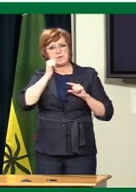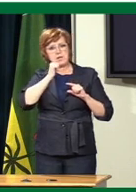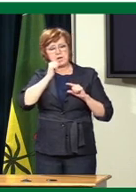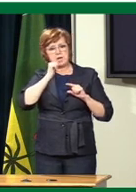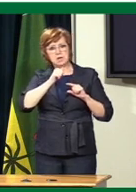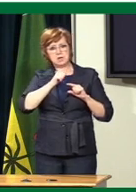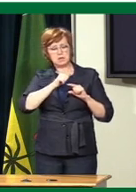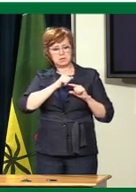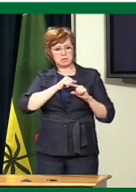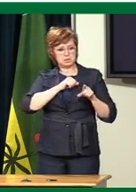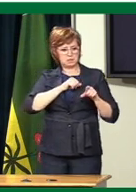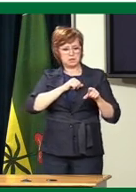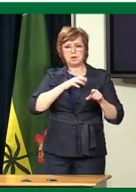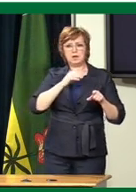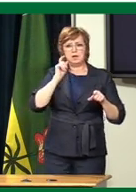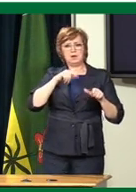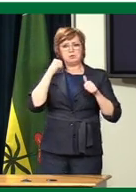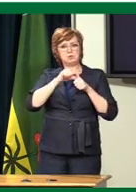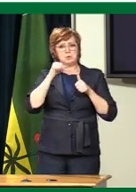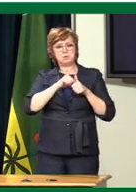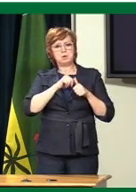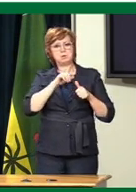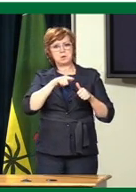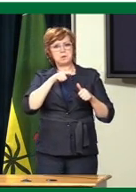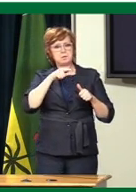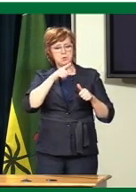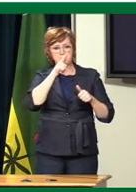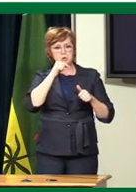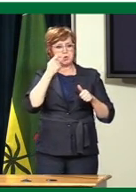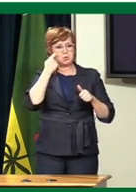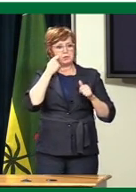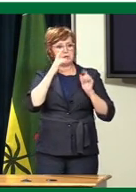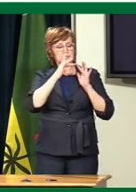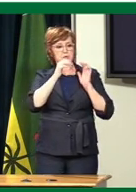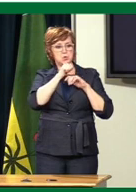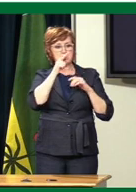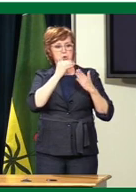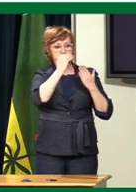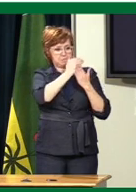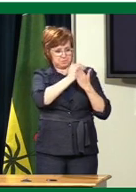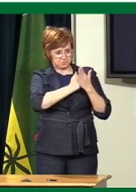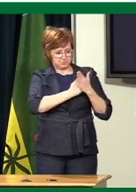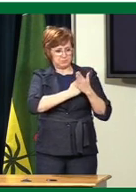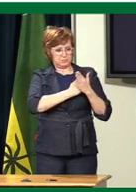other contacts they may have had in the past that weren't